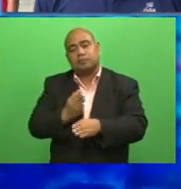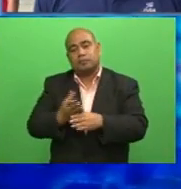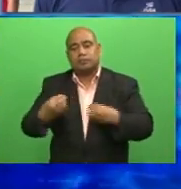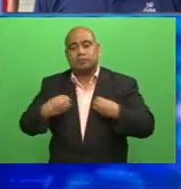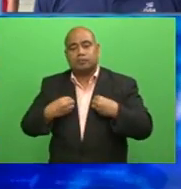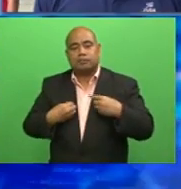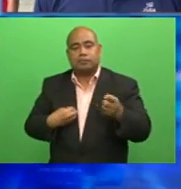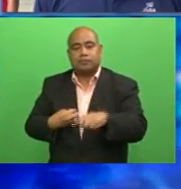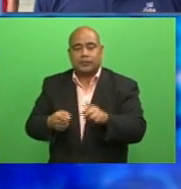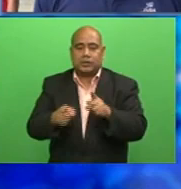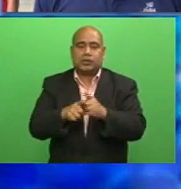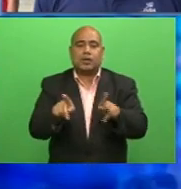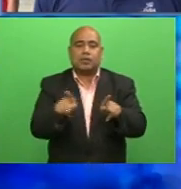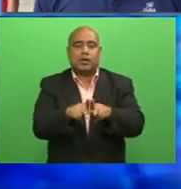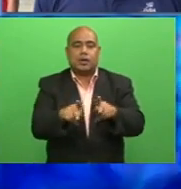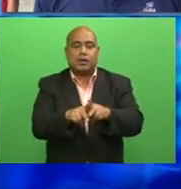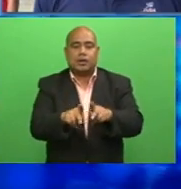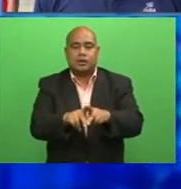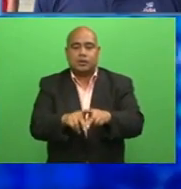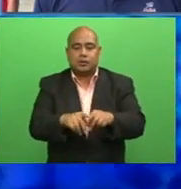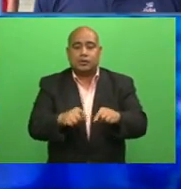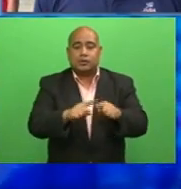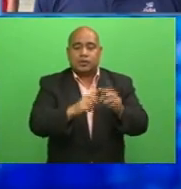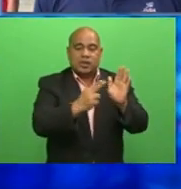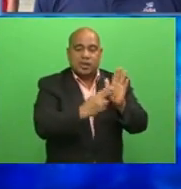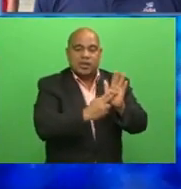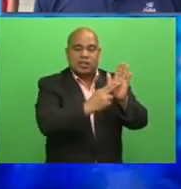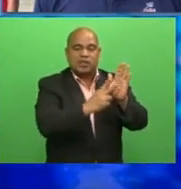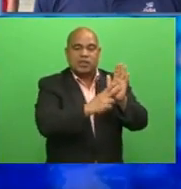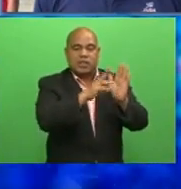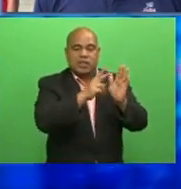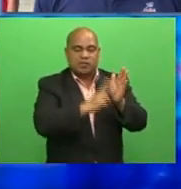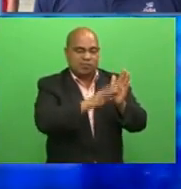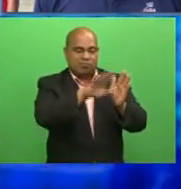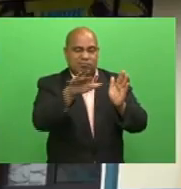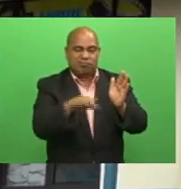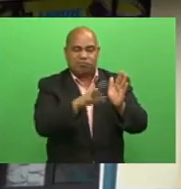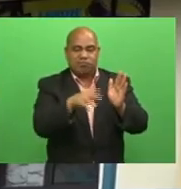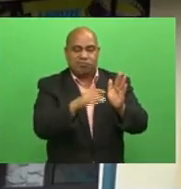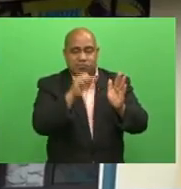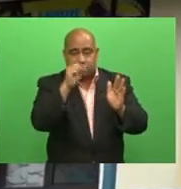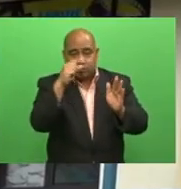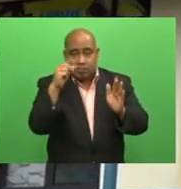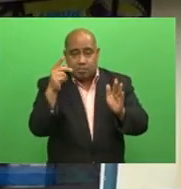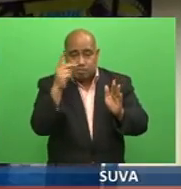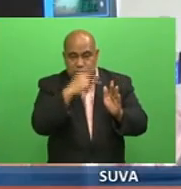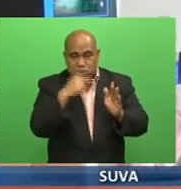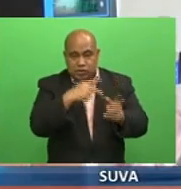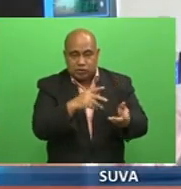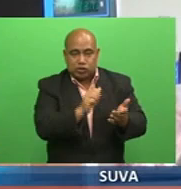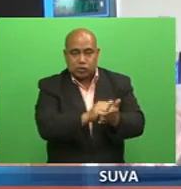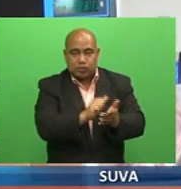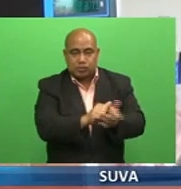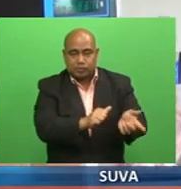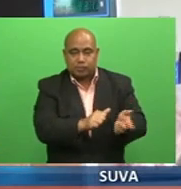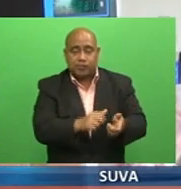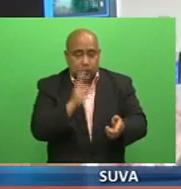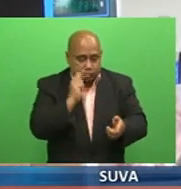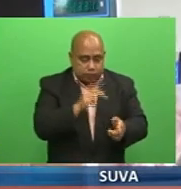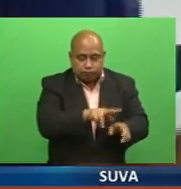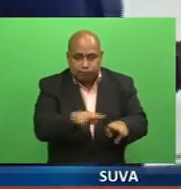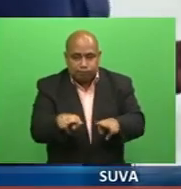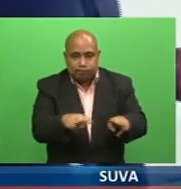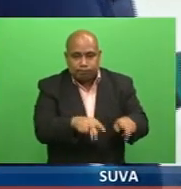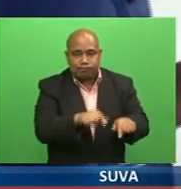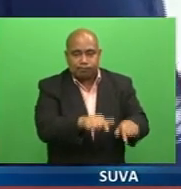Vunda Pork Shop to manage the new branch at Centrepoint in Suva. The show must go on, and